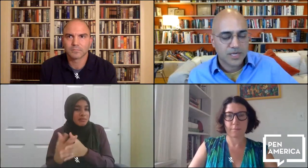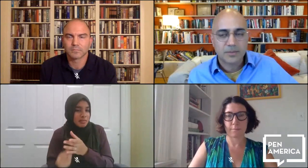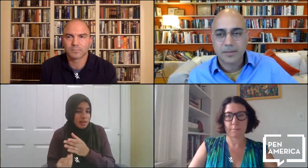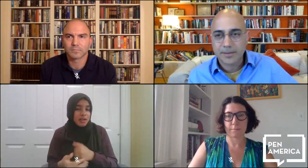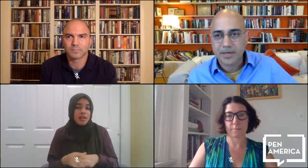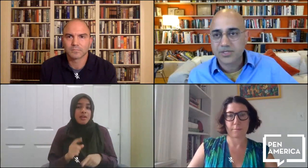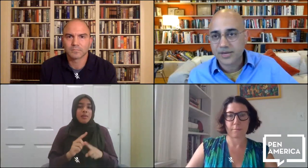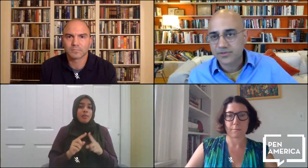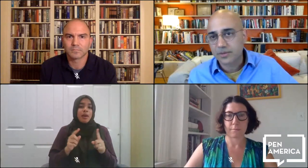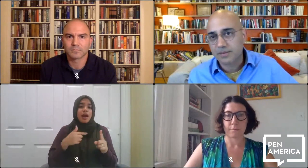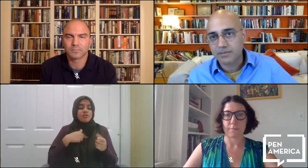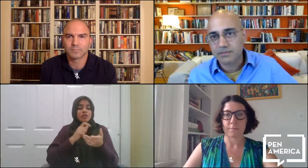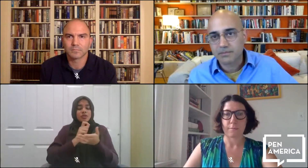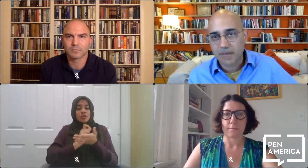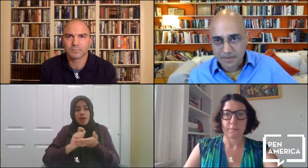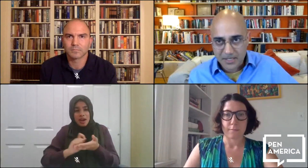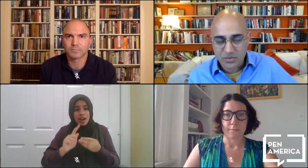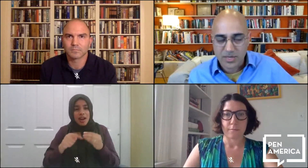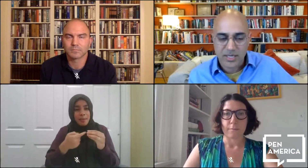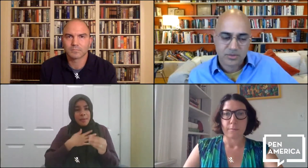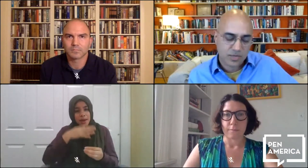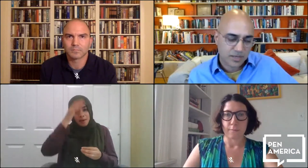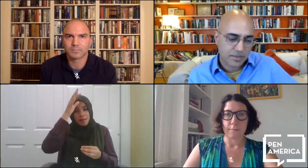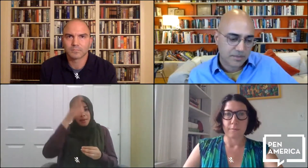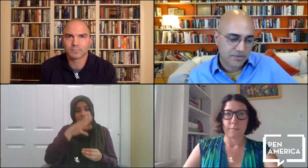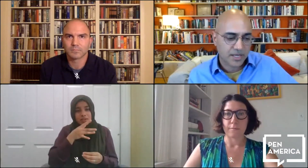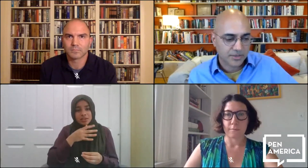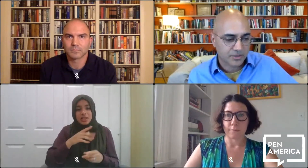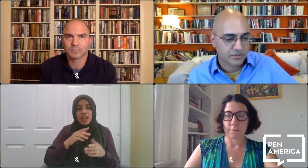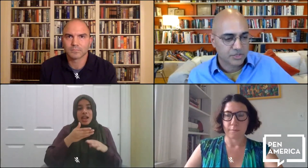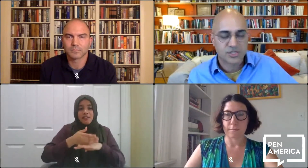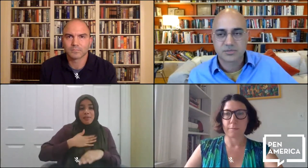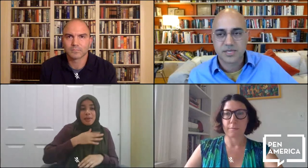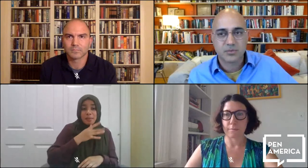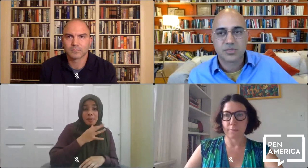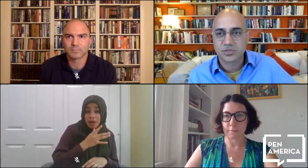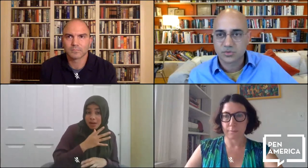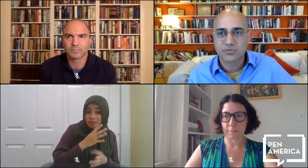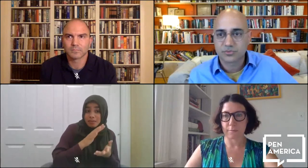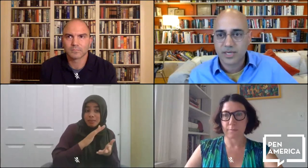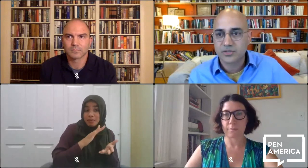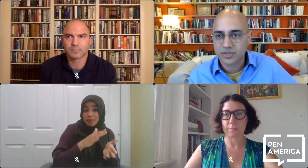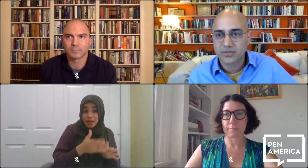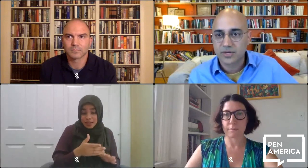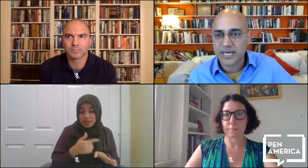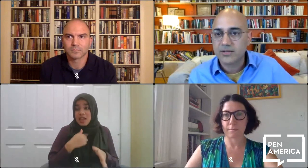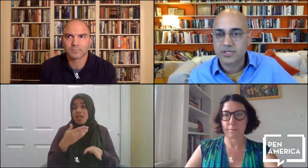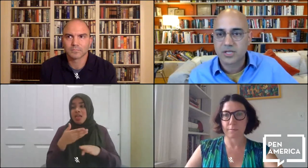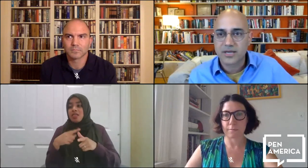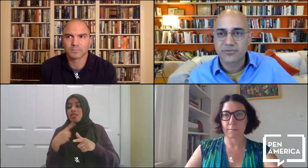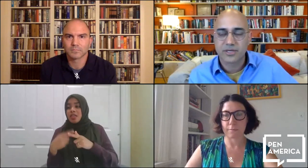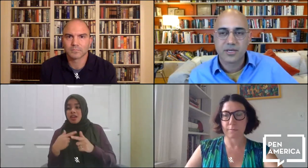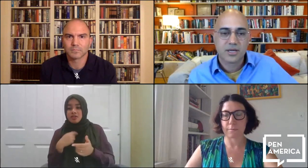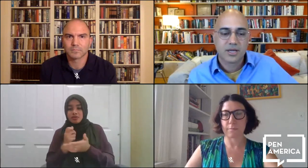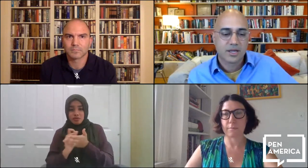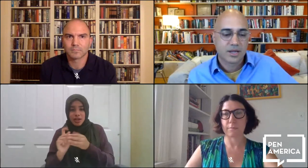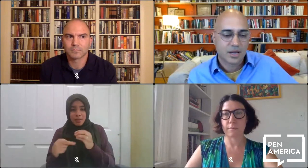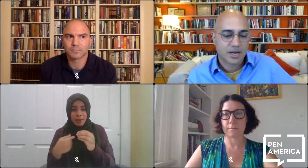was writing about my parents after my mom had passed away, and I was writing about my father just as he was sort of entering the very end of his life,